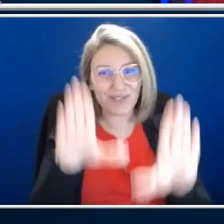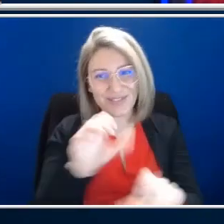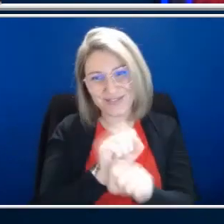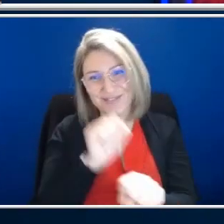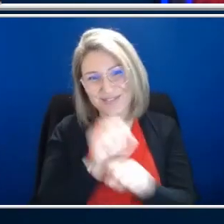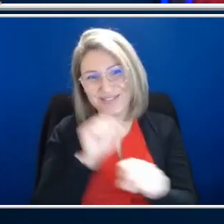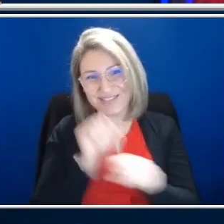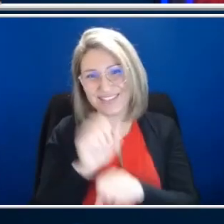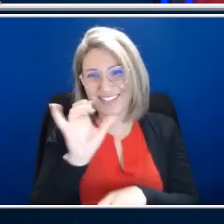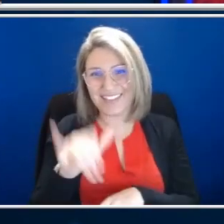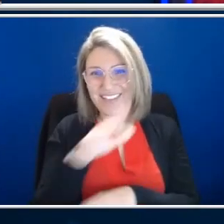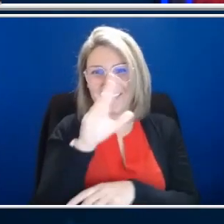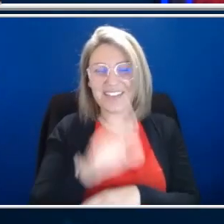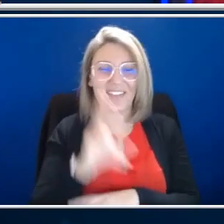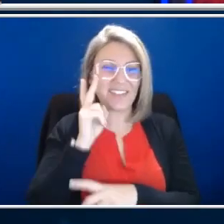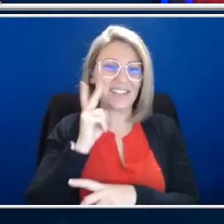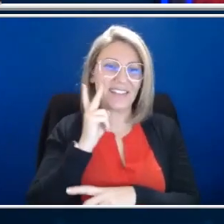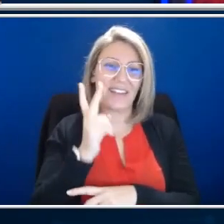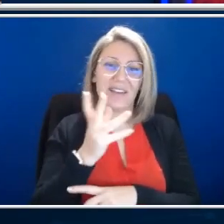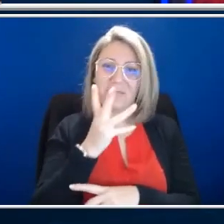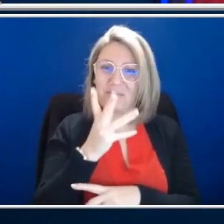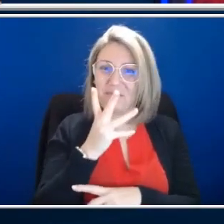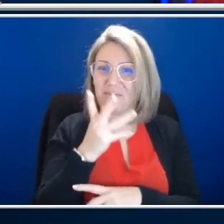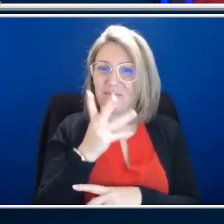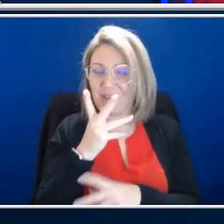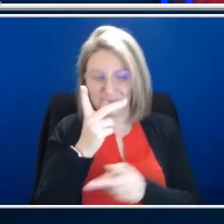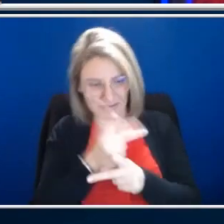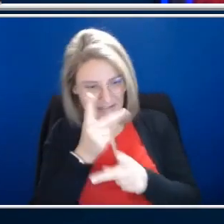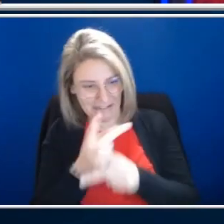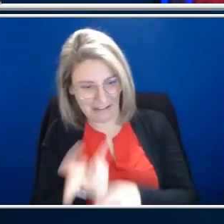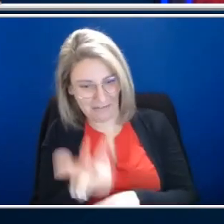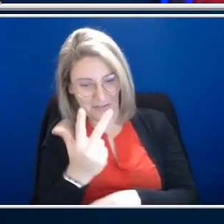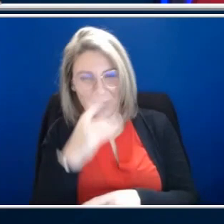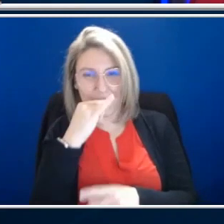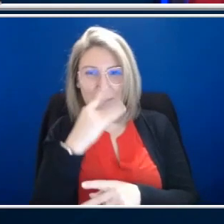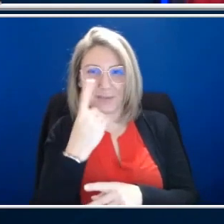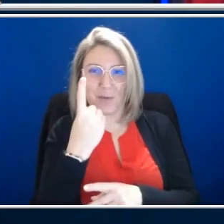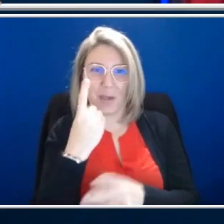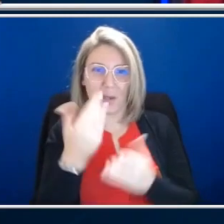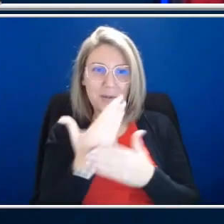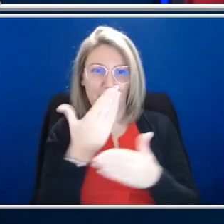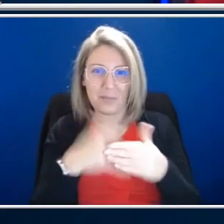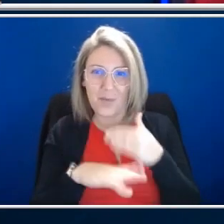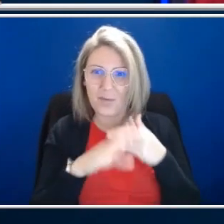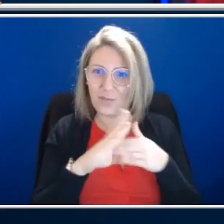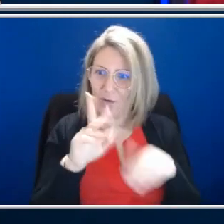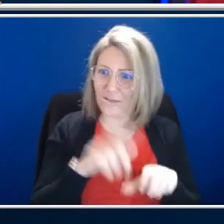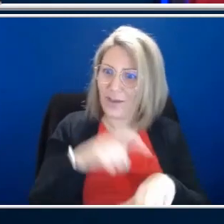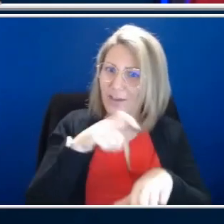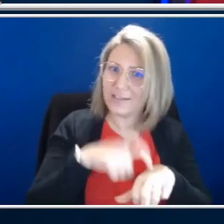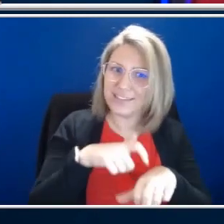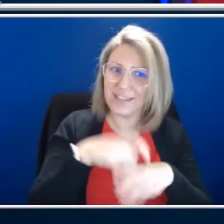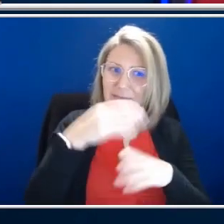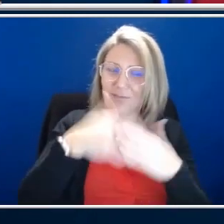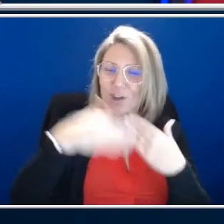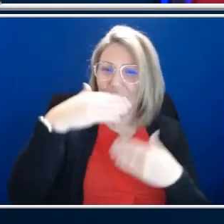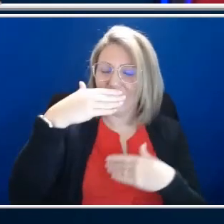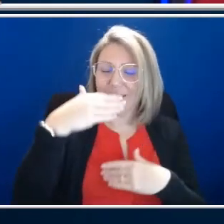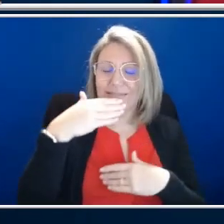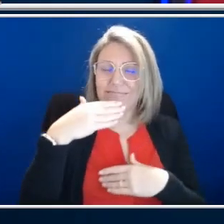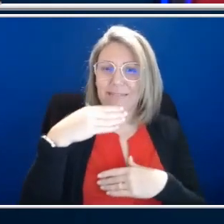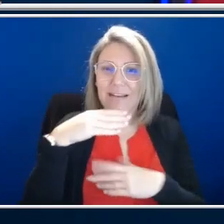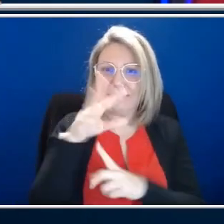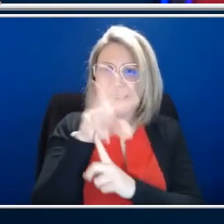never seen a mama wrangle 3 kids, one of them being a newborn, for such a long amount of time in front of a camera. You're amazing.